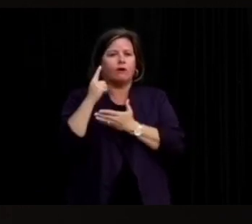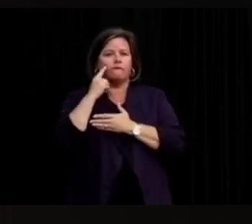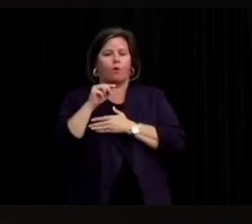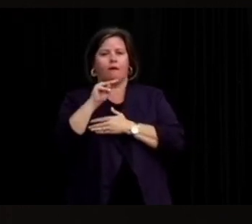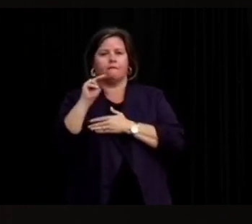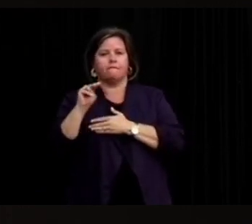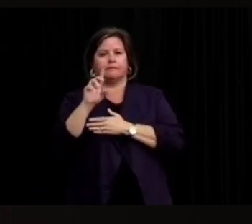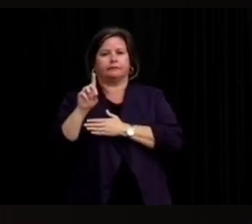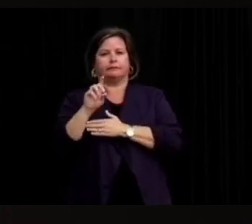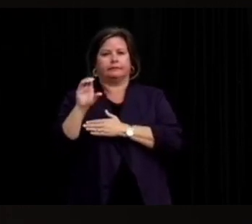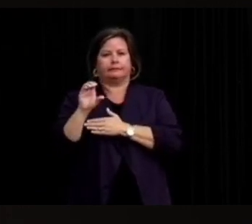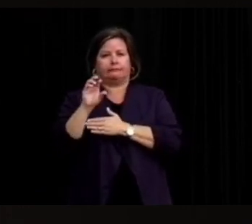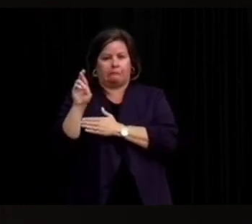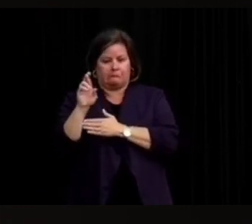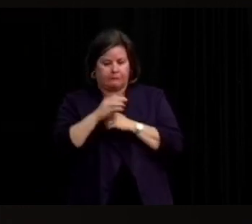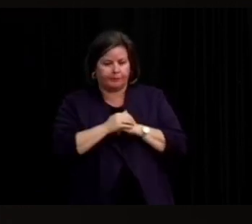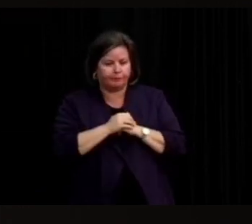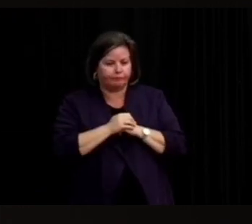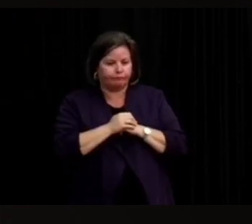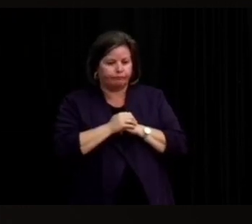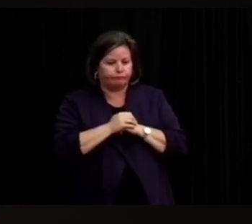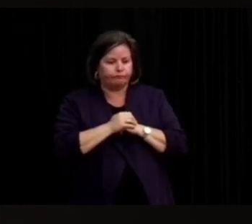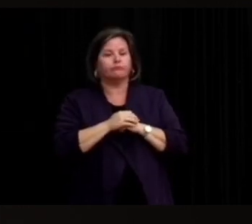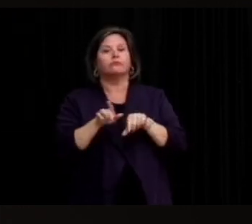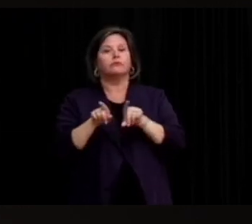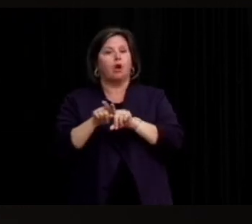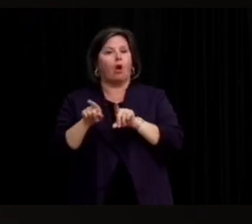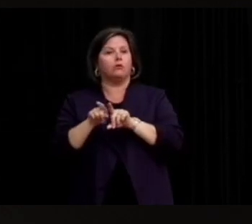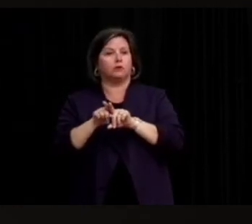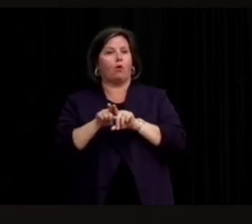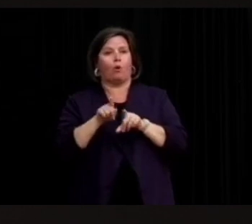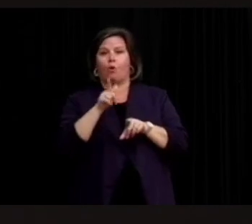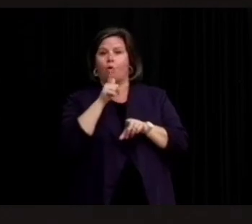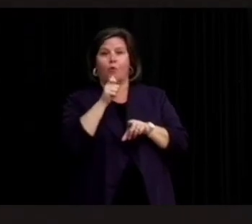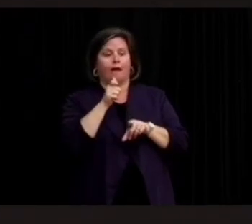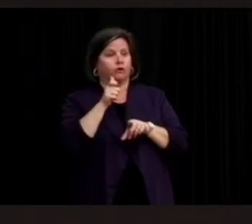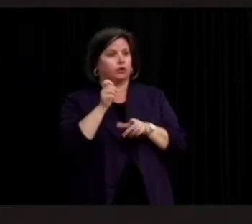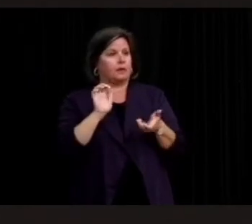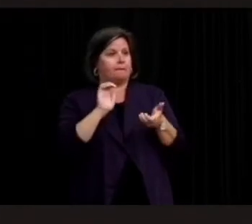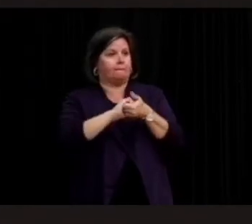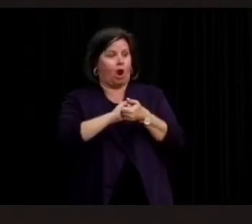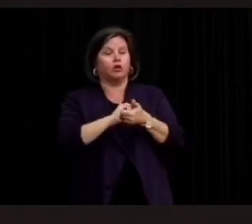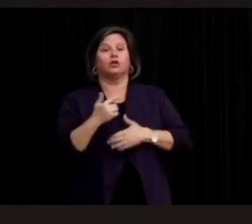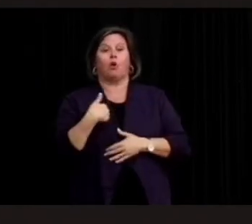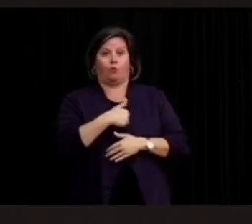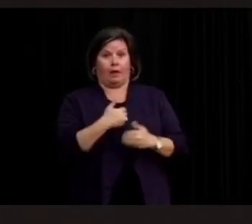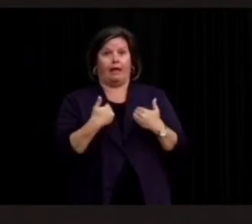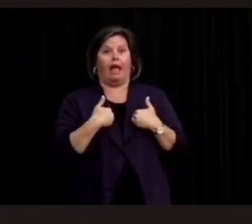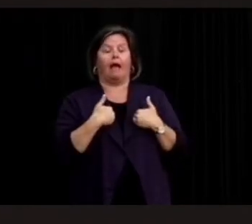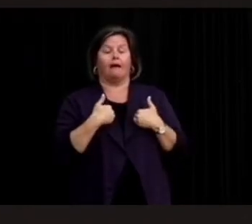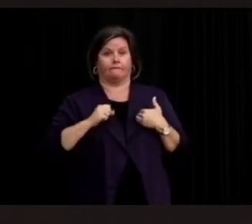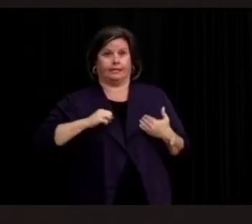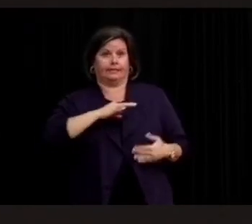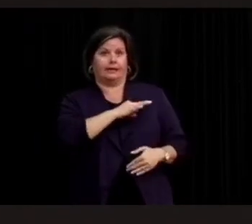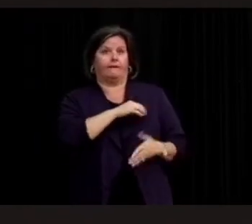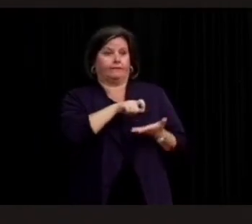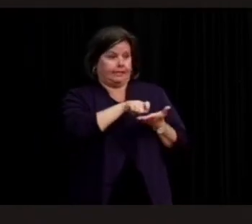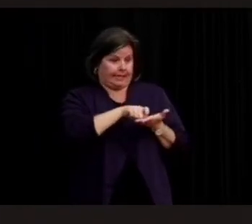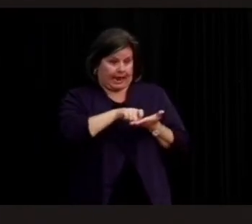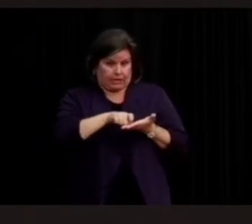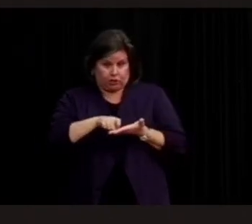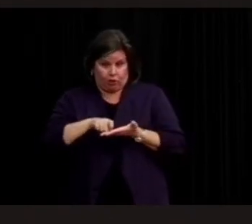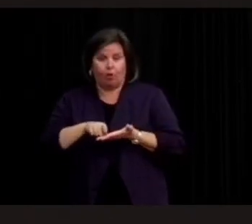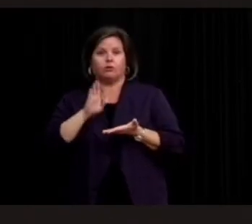Commission and the department, as well as partners in the field. So we have staff here taking notes, and we